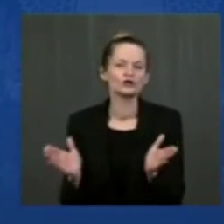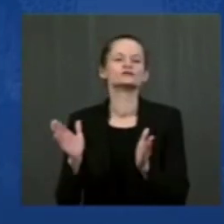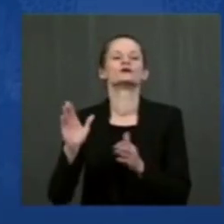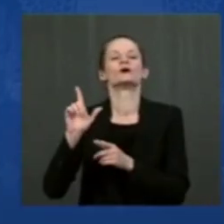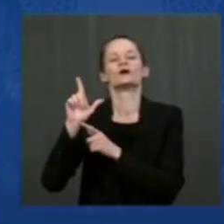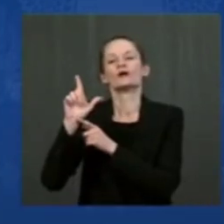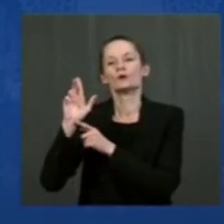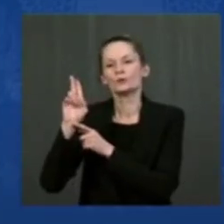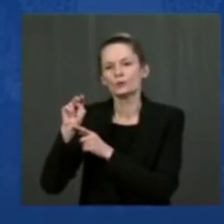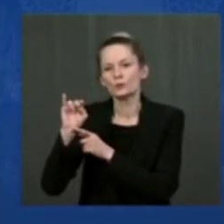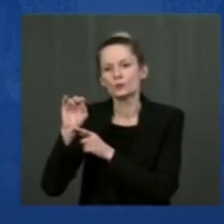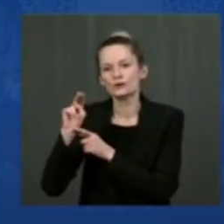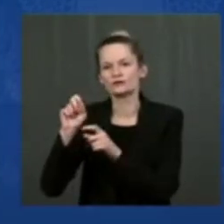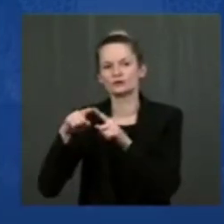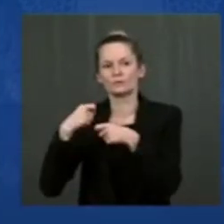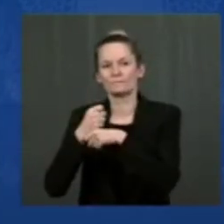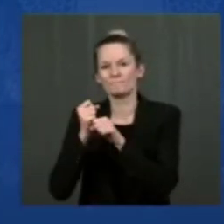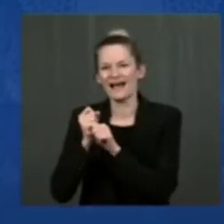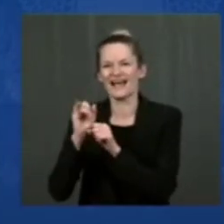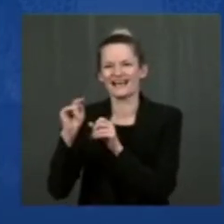said.